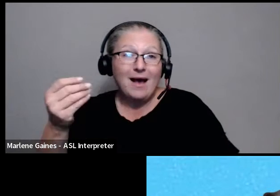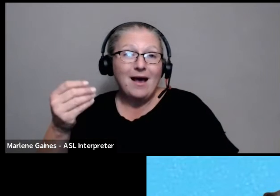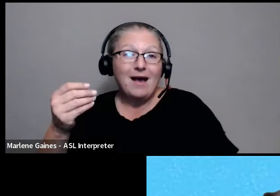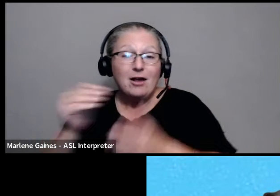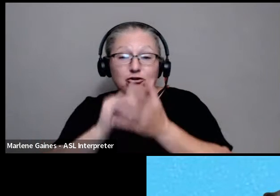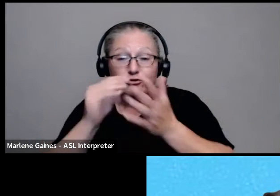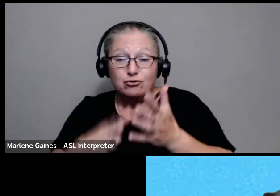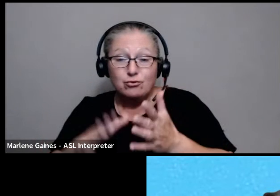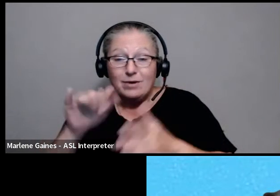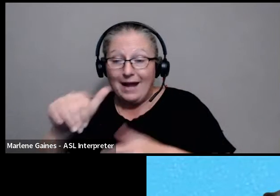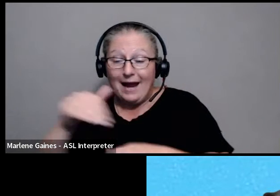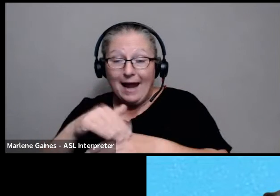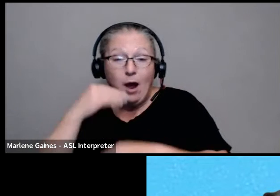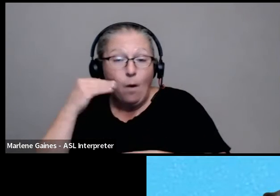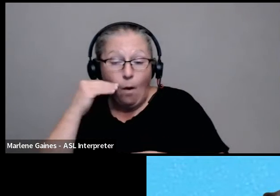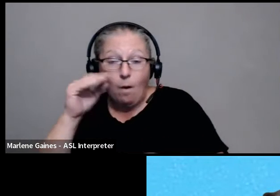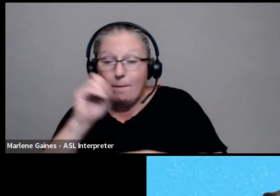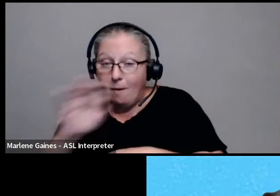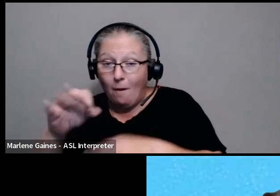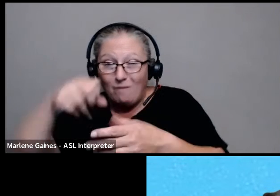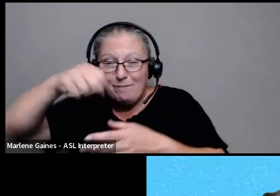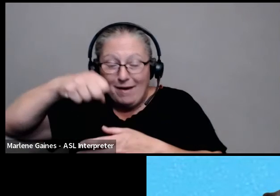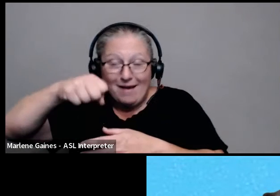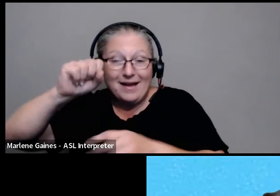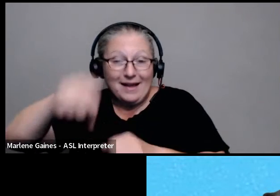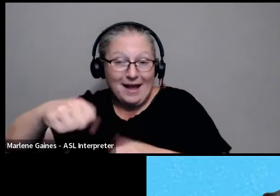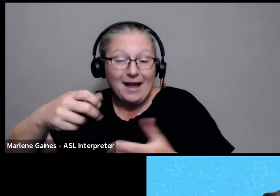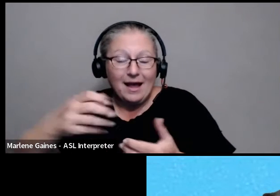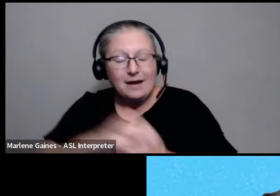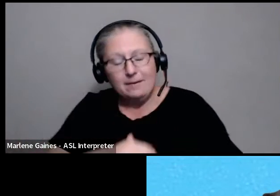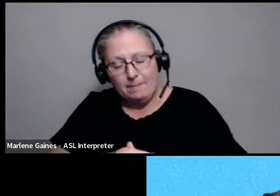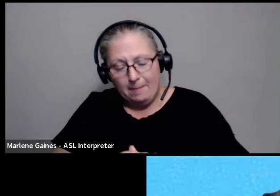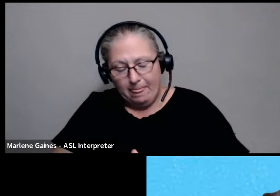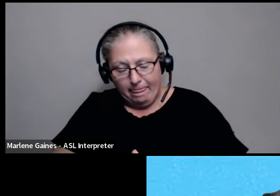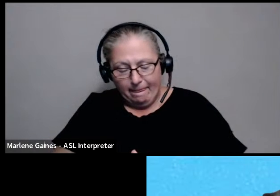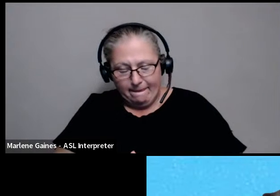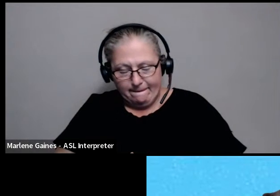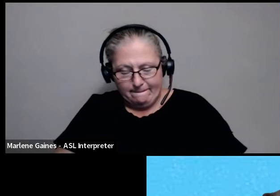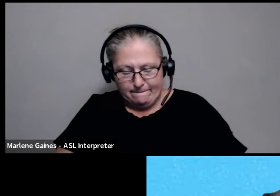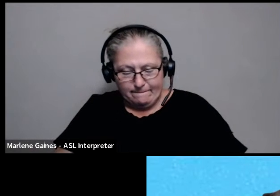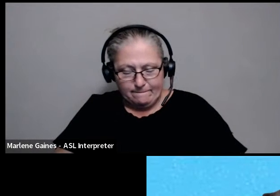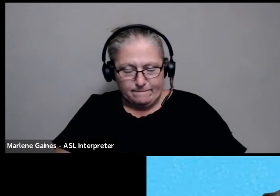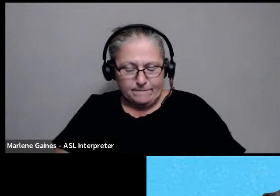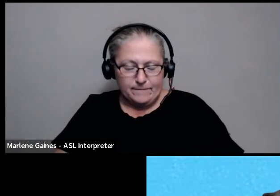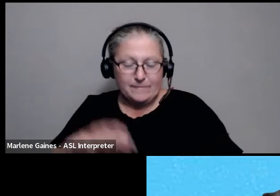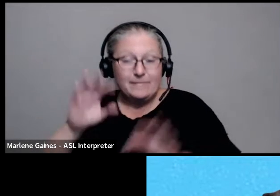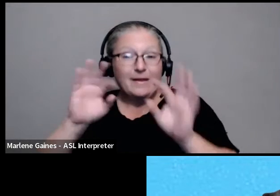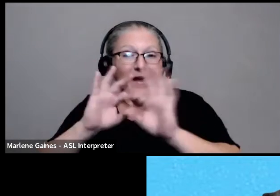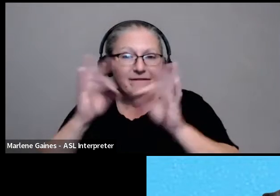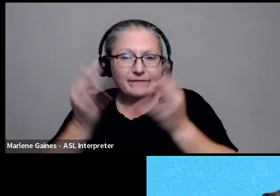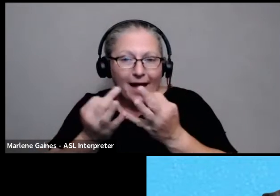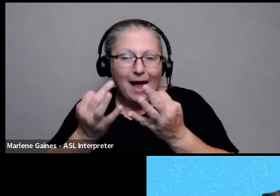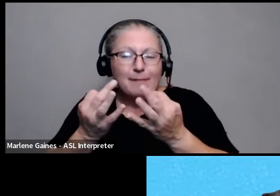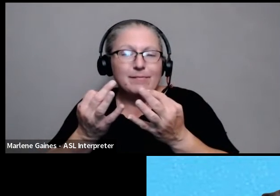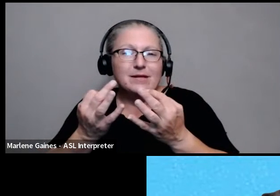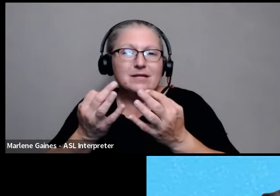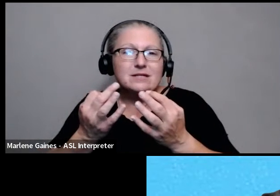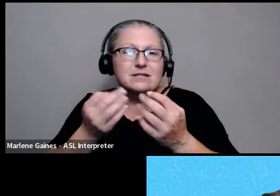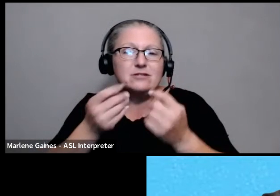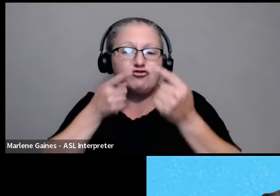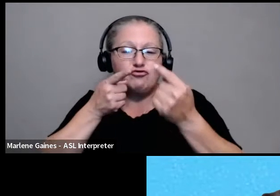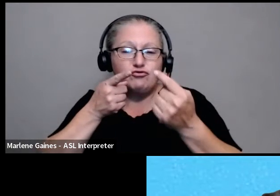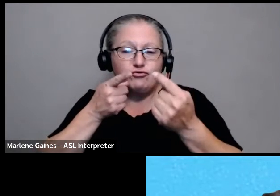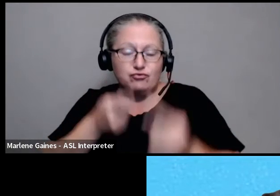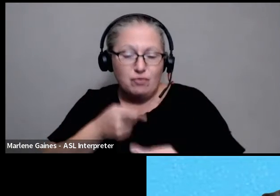students Yonder at home. And so, I think families are struggling with cell phone usage